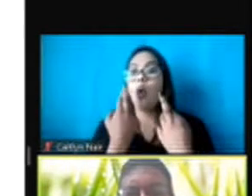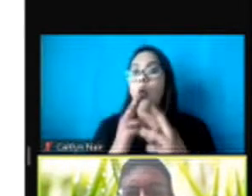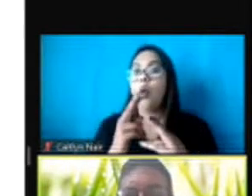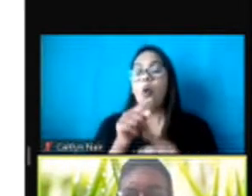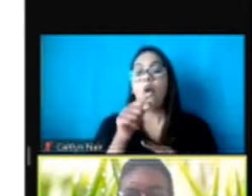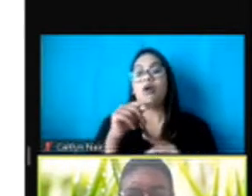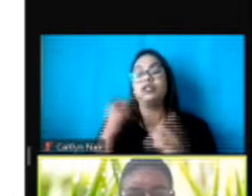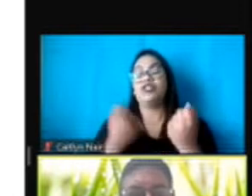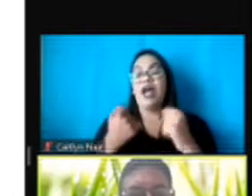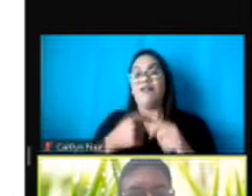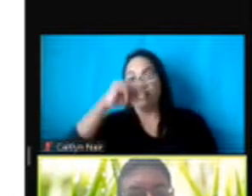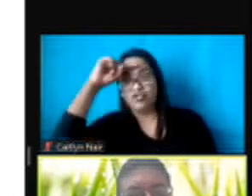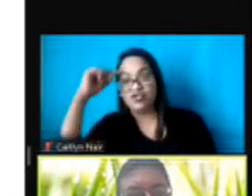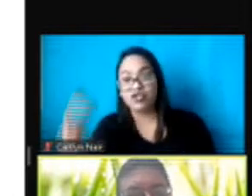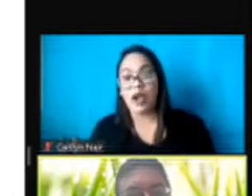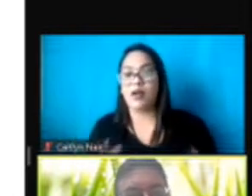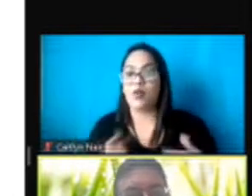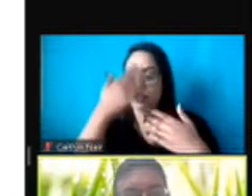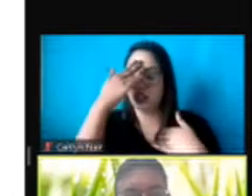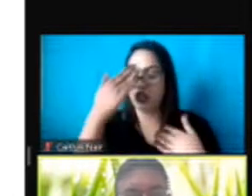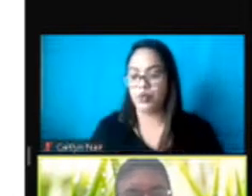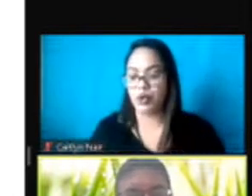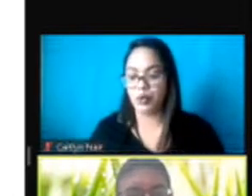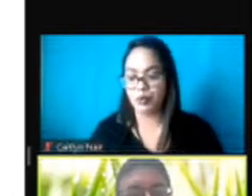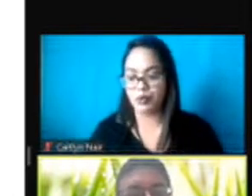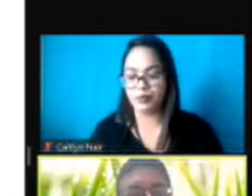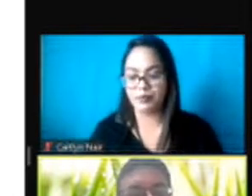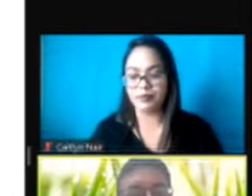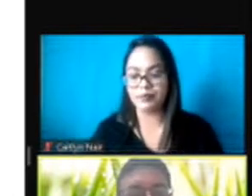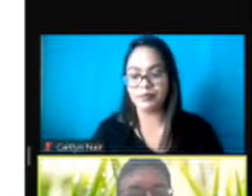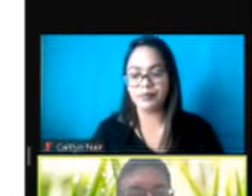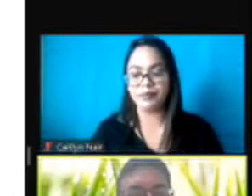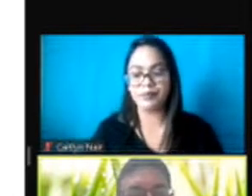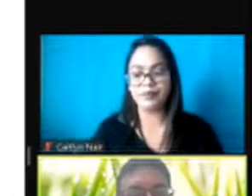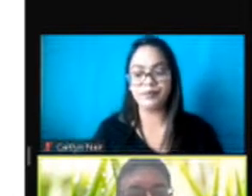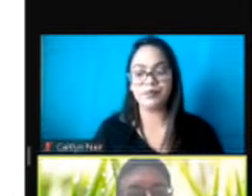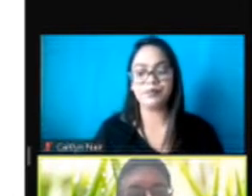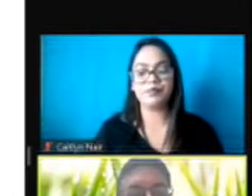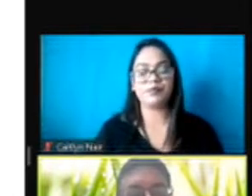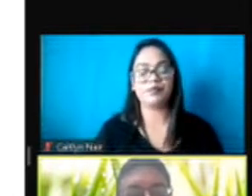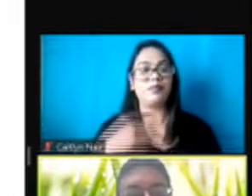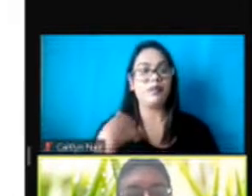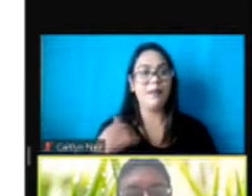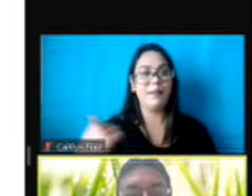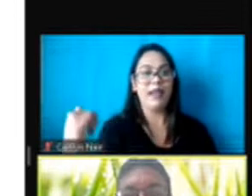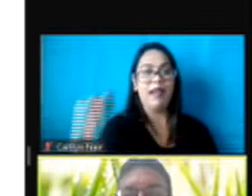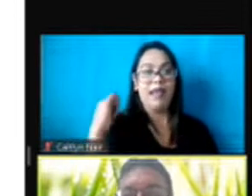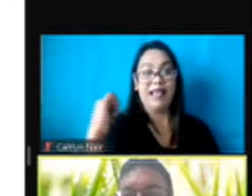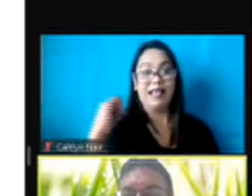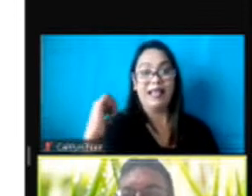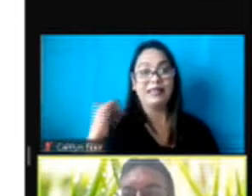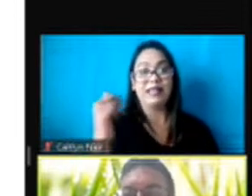So what does this cost us in rands? So I just happened to have yesterday looked at the eThekwini